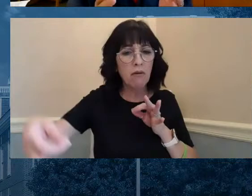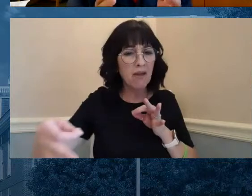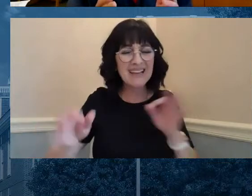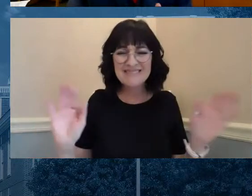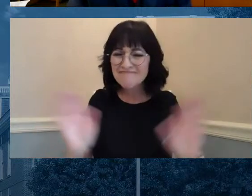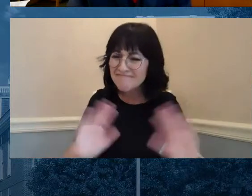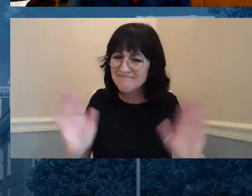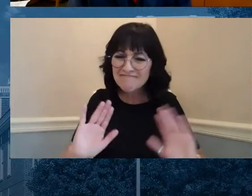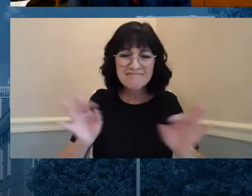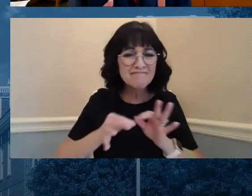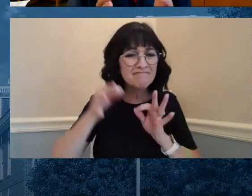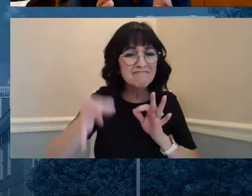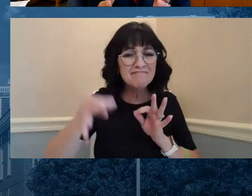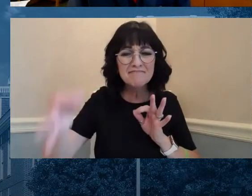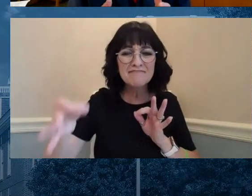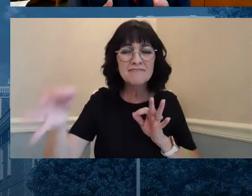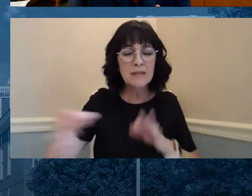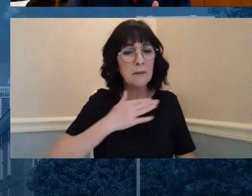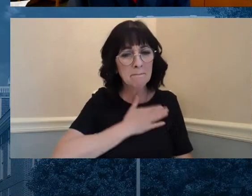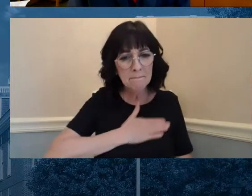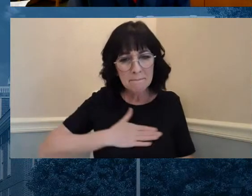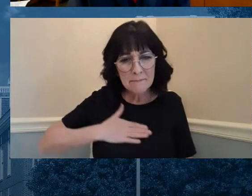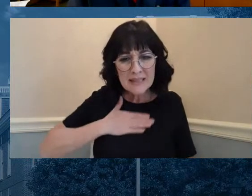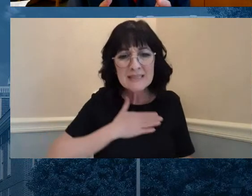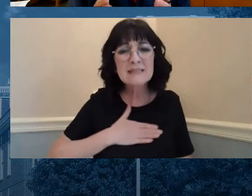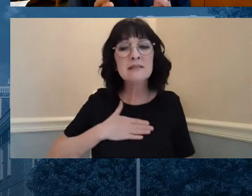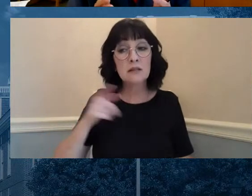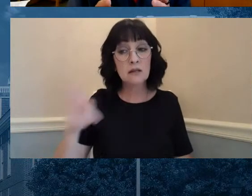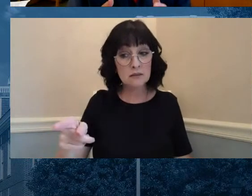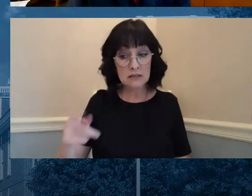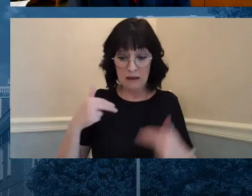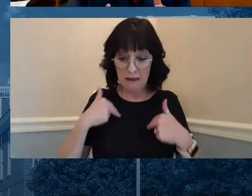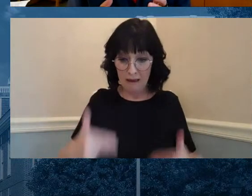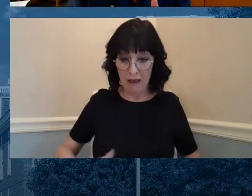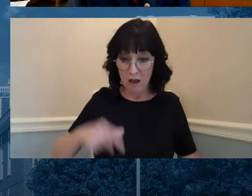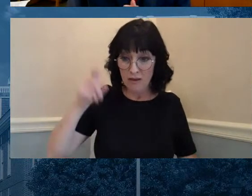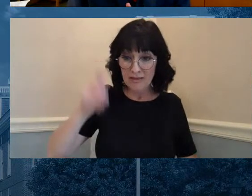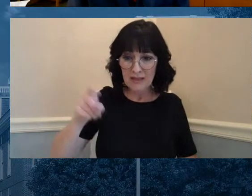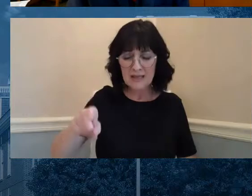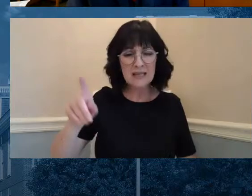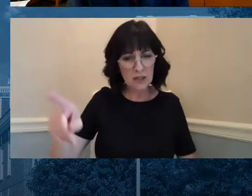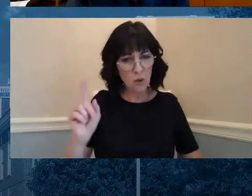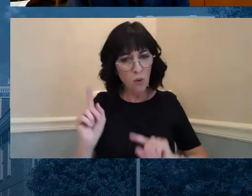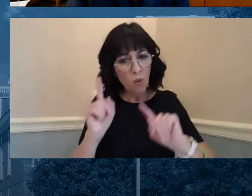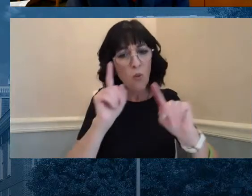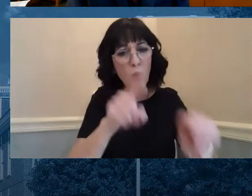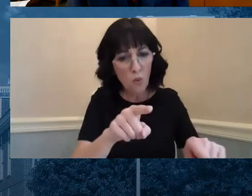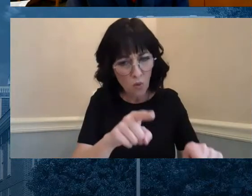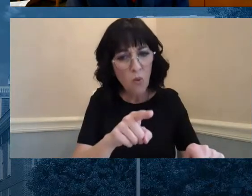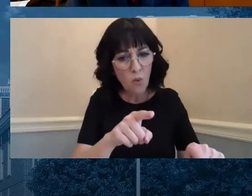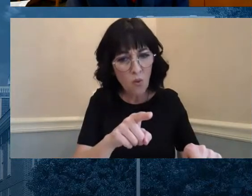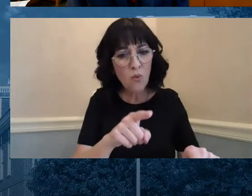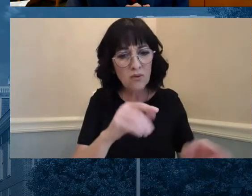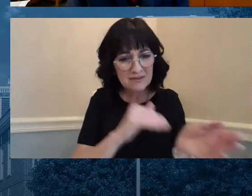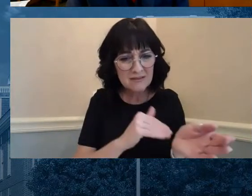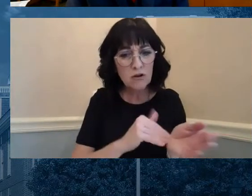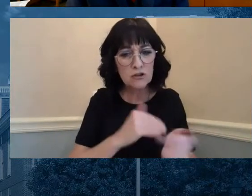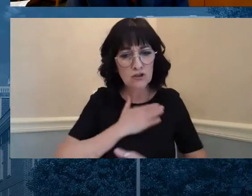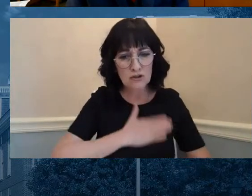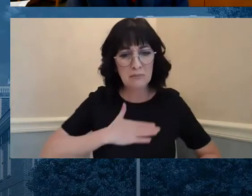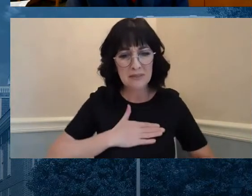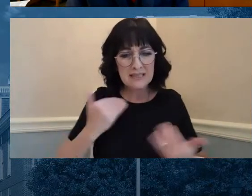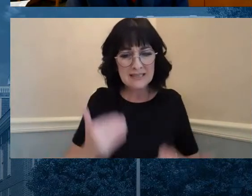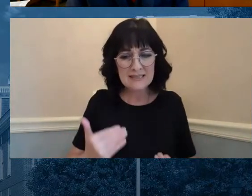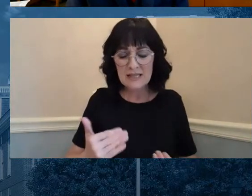so that you can avoid some of the other medical issues that can result if you don't take care of yourself. Here at BB Healthcare, we've opened